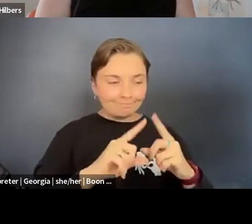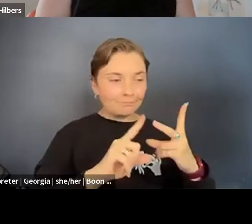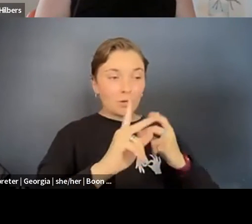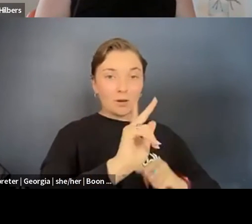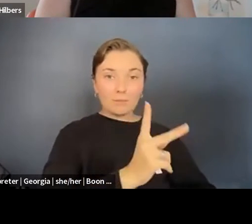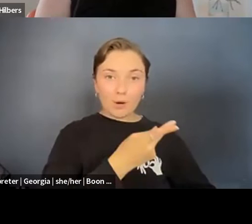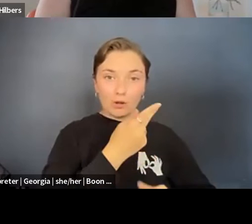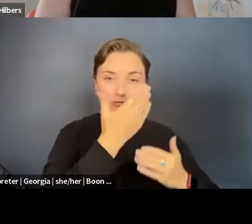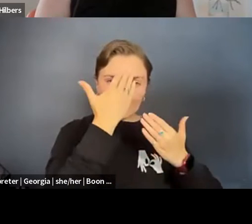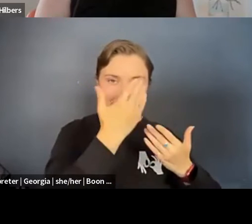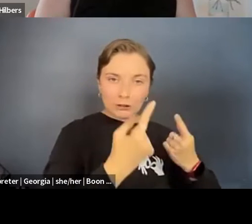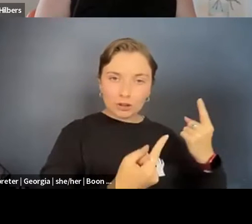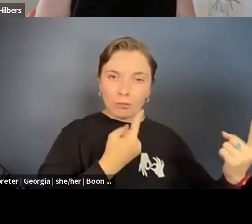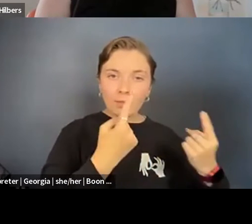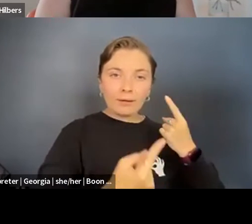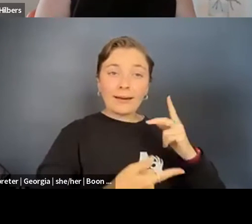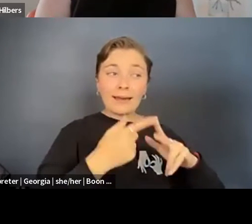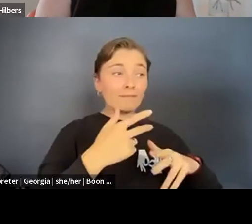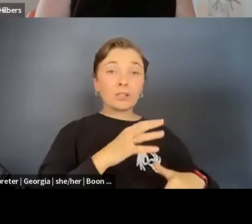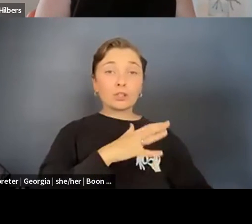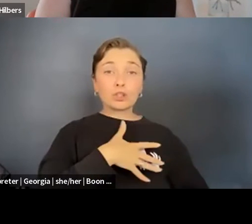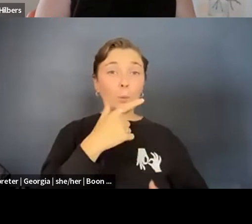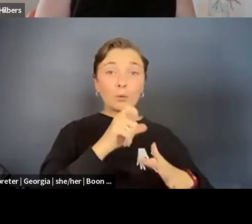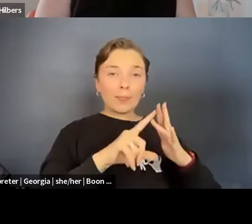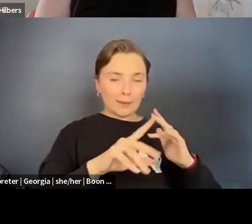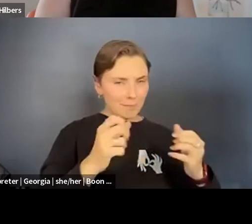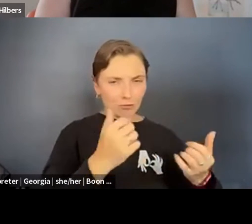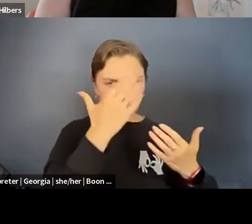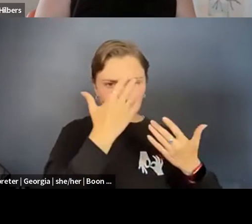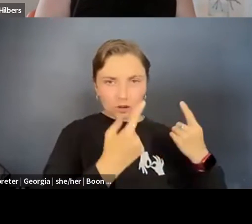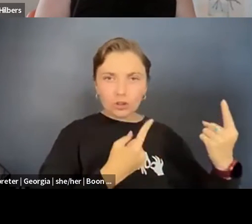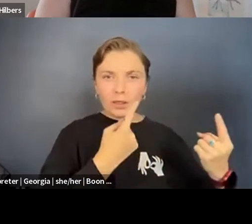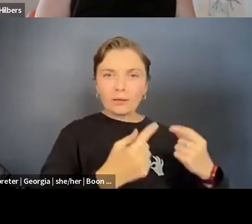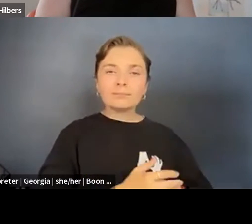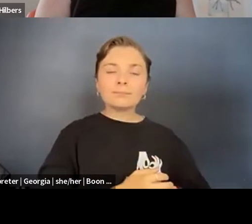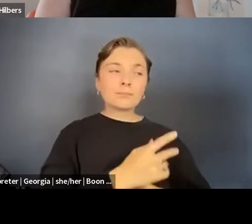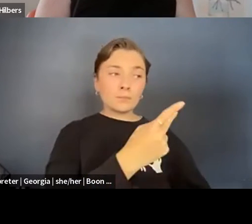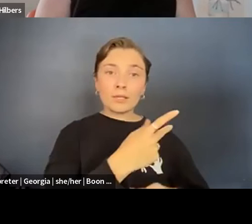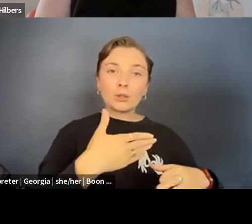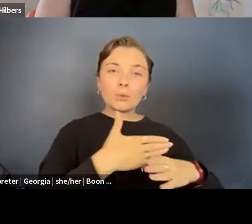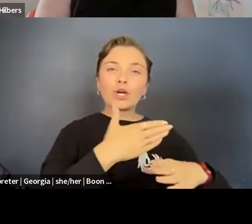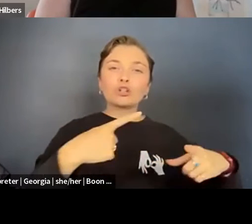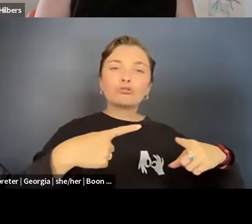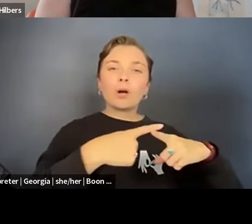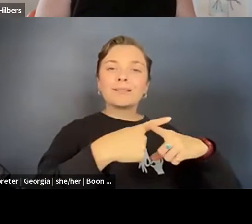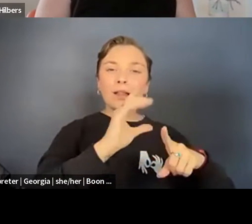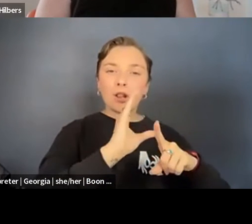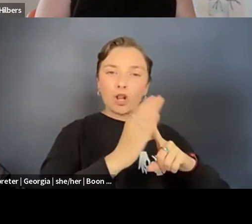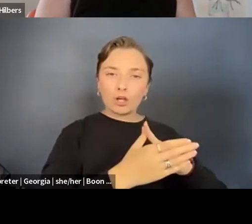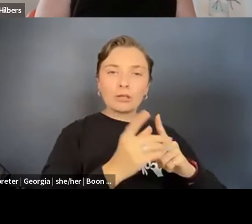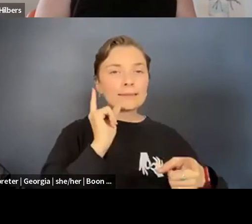each other's wishes if it's not what we would like to do. And because we're working cross-culturally, that is sometimes an